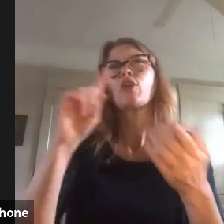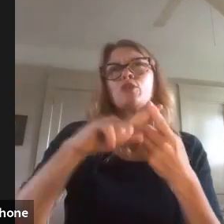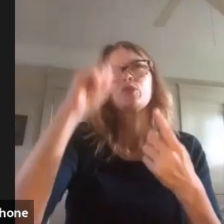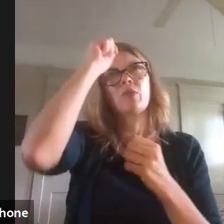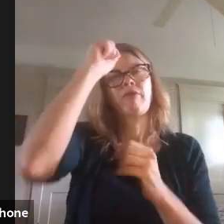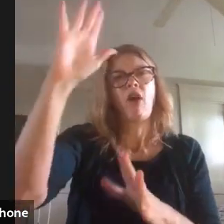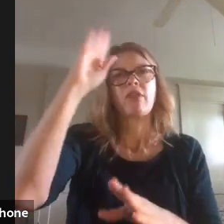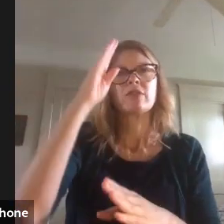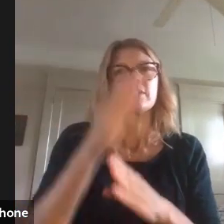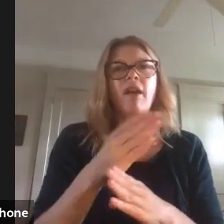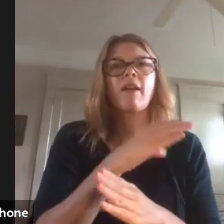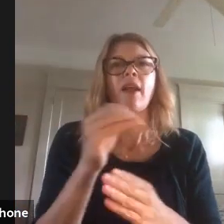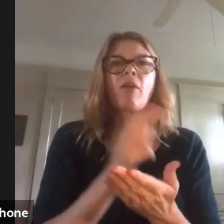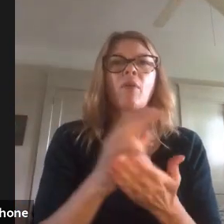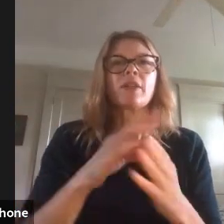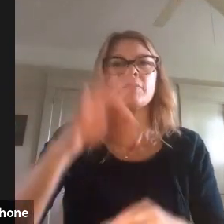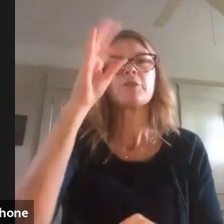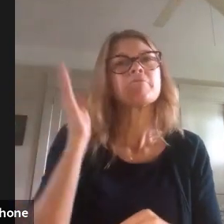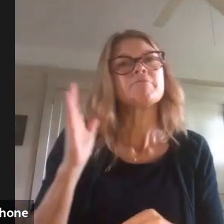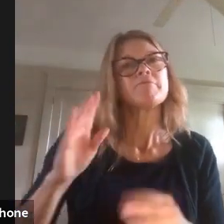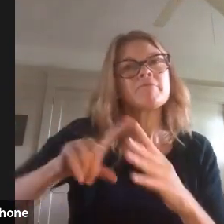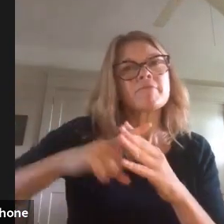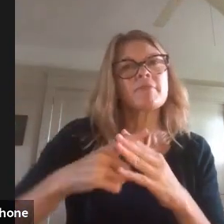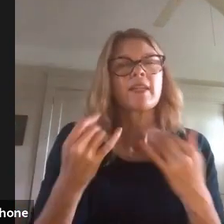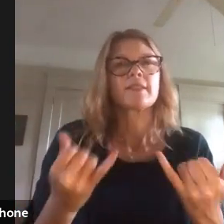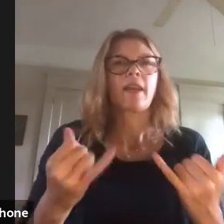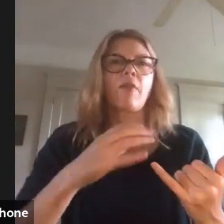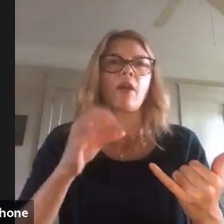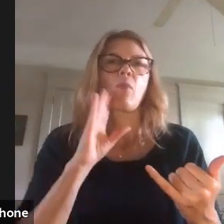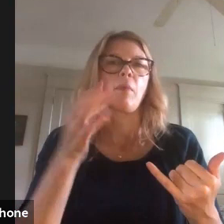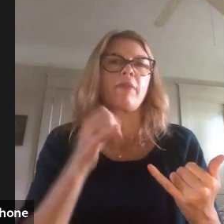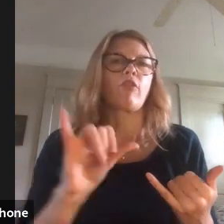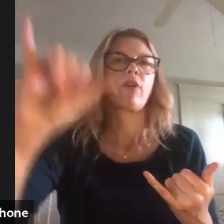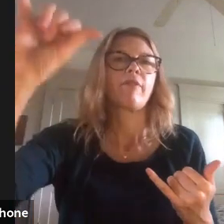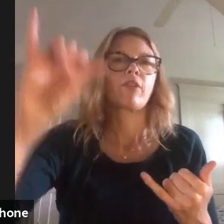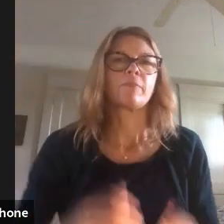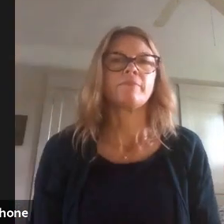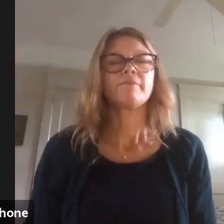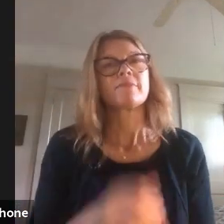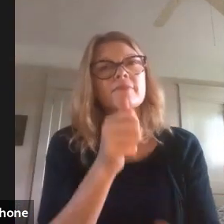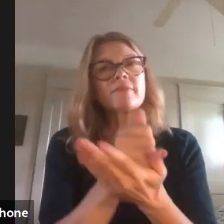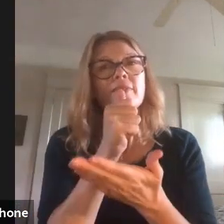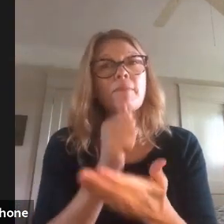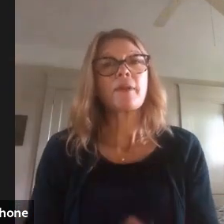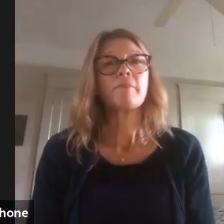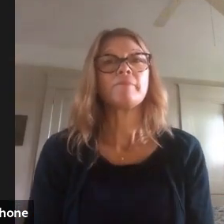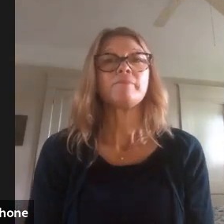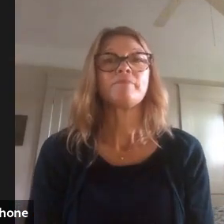the Holy Spirit, as it was in the beginning, is now, and will be forever. Amen.